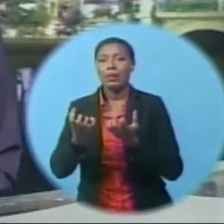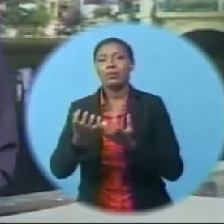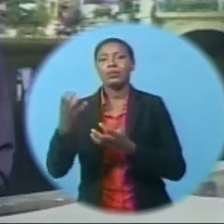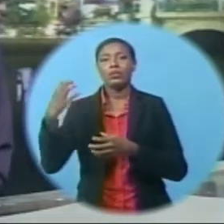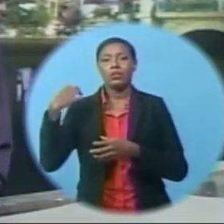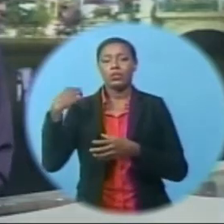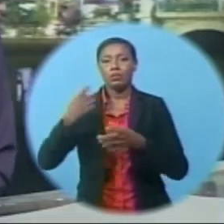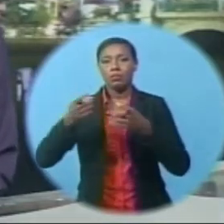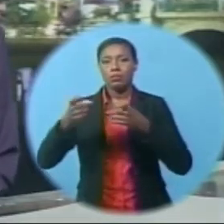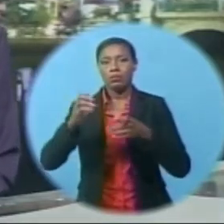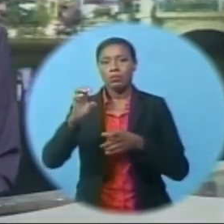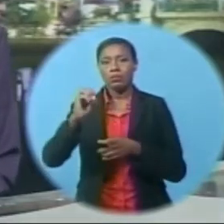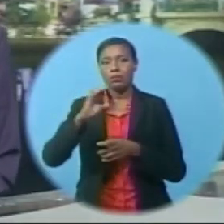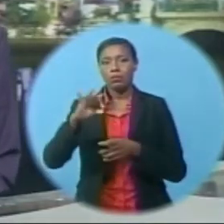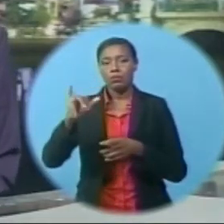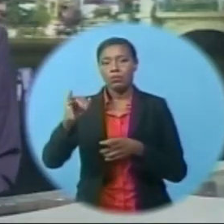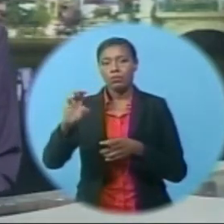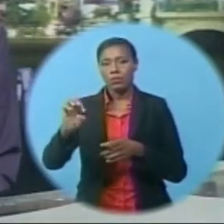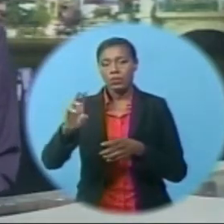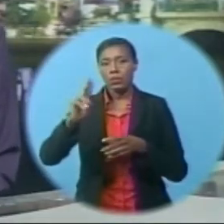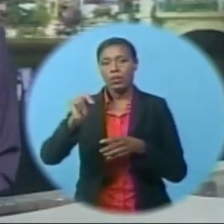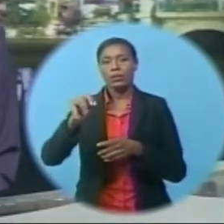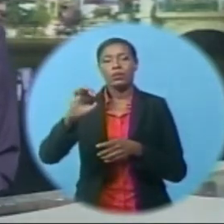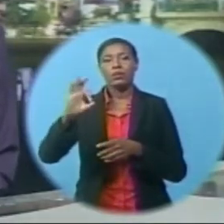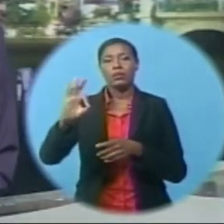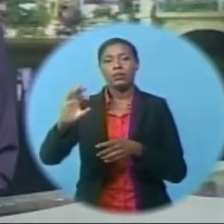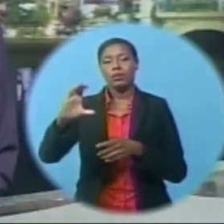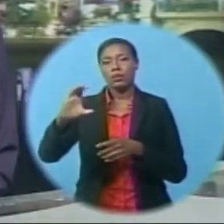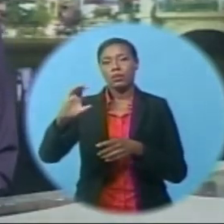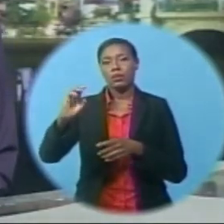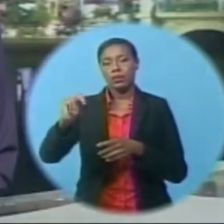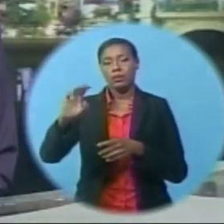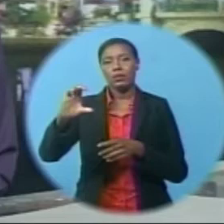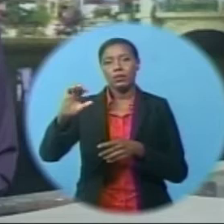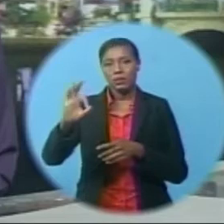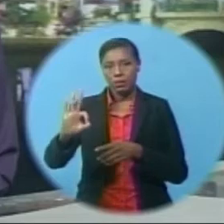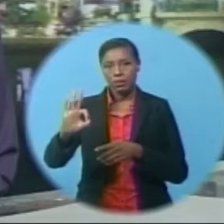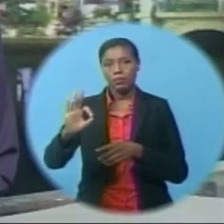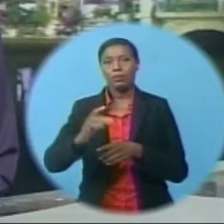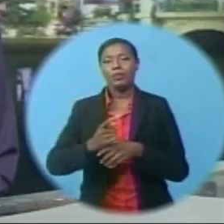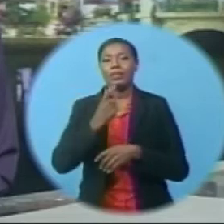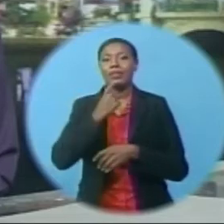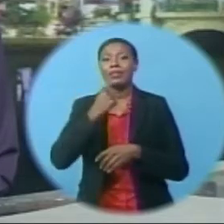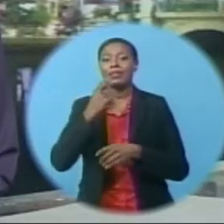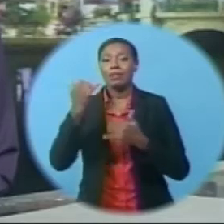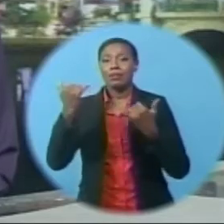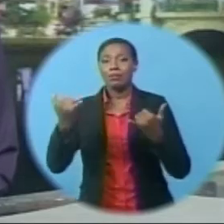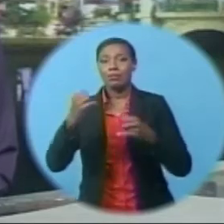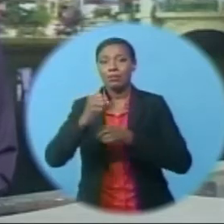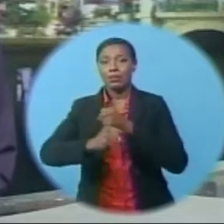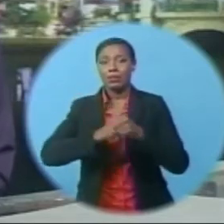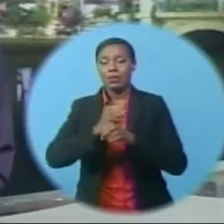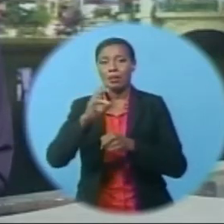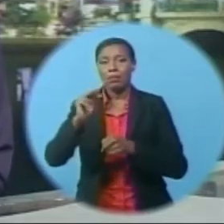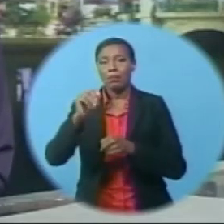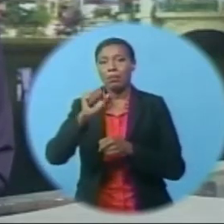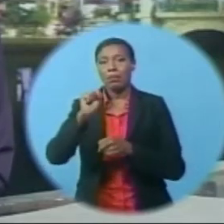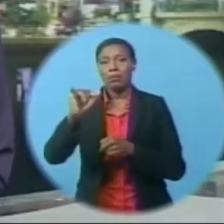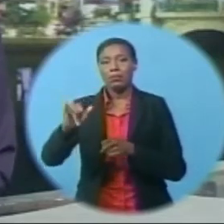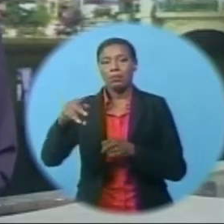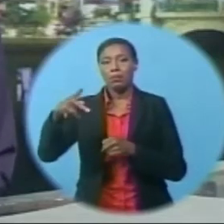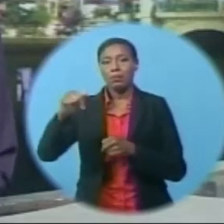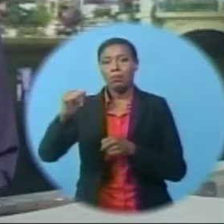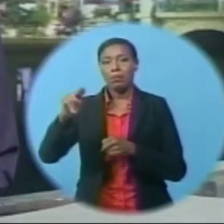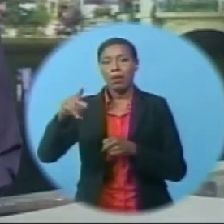National Cultural Foundation, Cranston Brown. He made the comments at the launch of this year's Masi Pan Pandisand, while adding